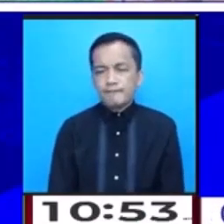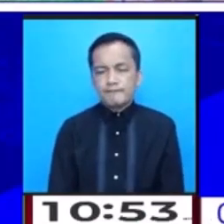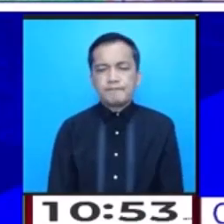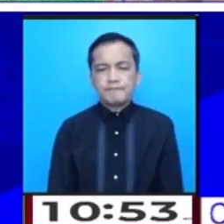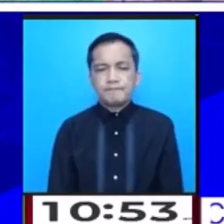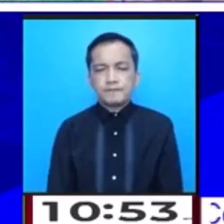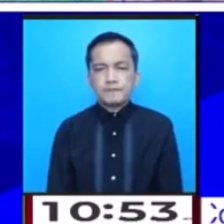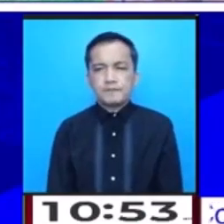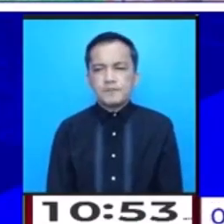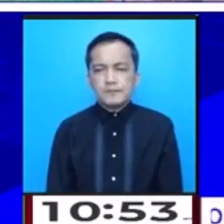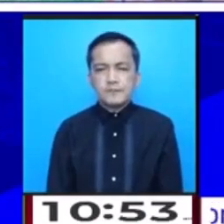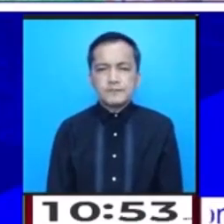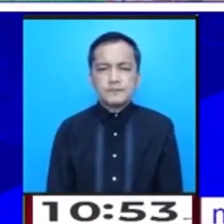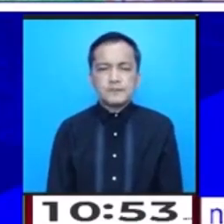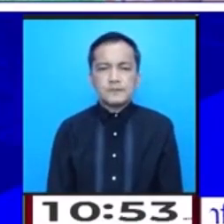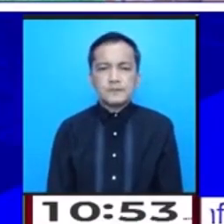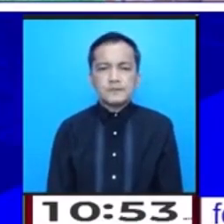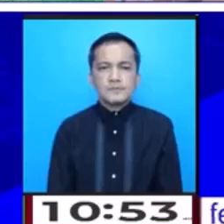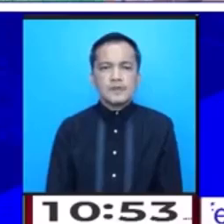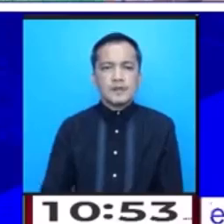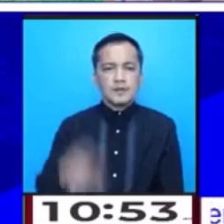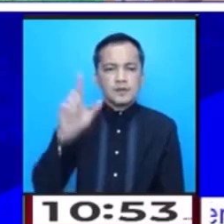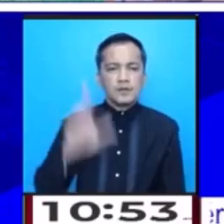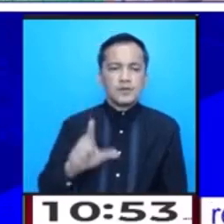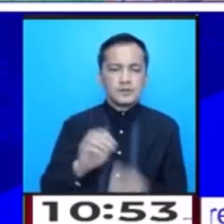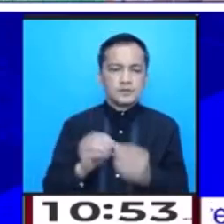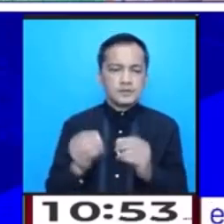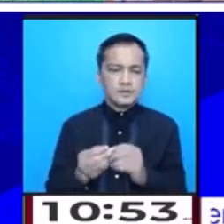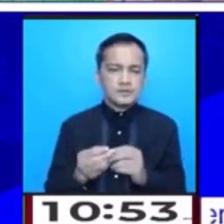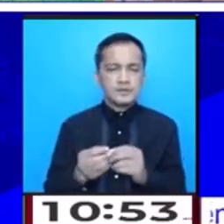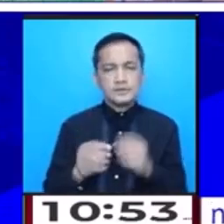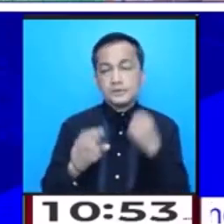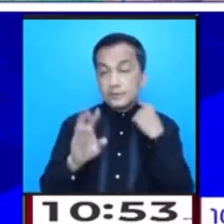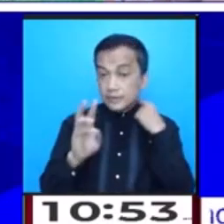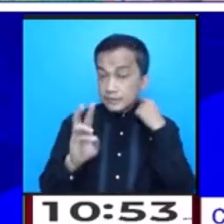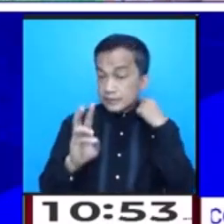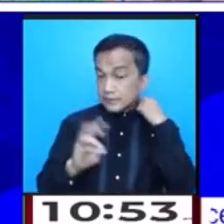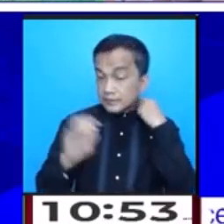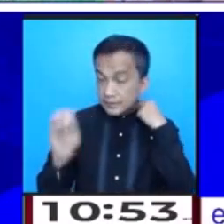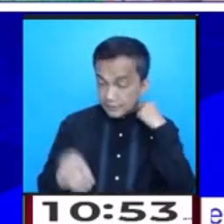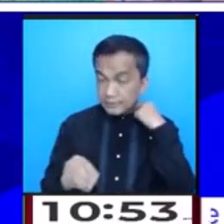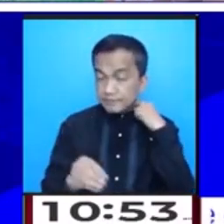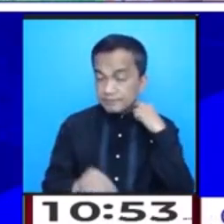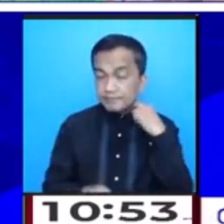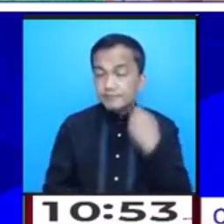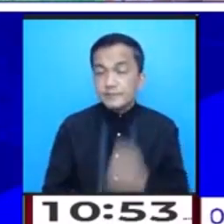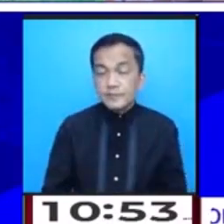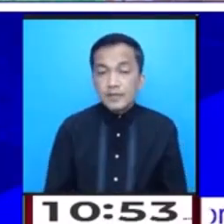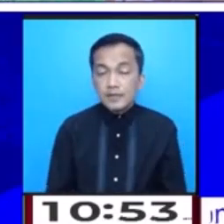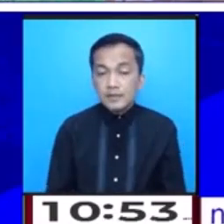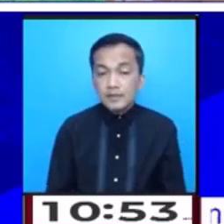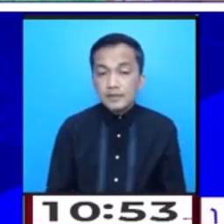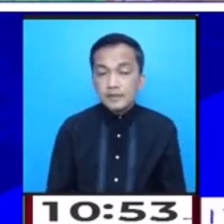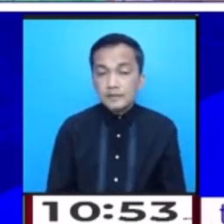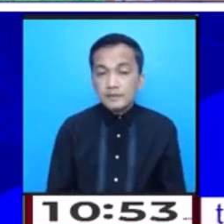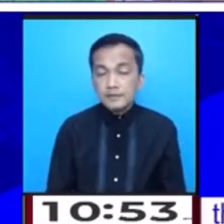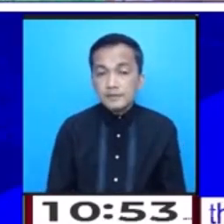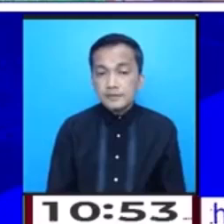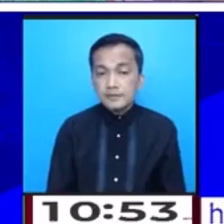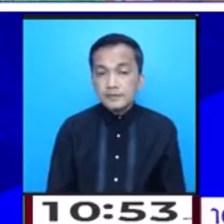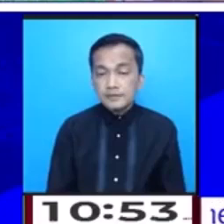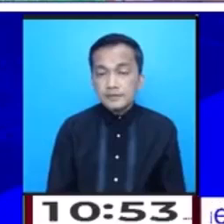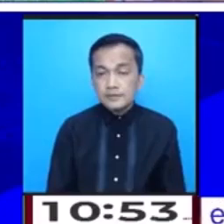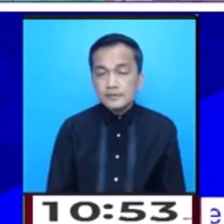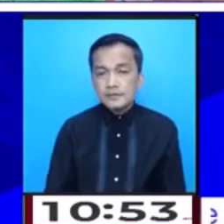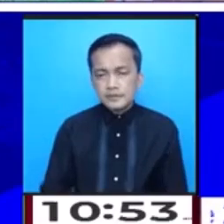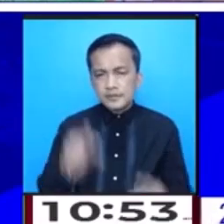the lower number, no, of 6%, the minimum target, no, you need